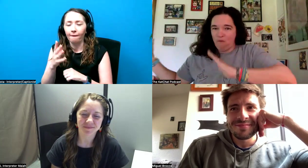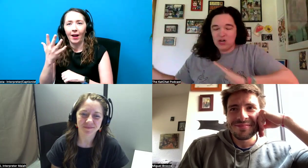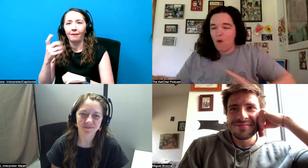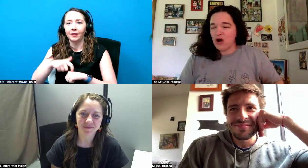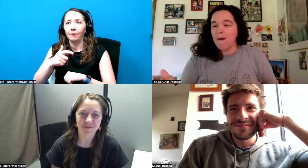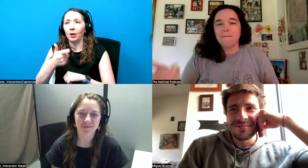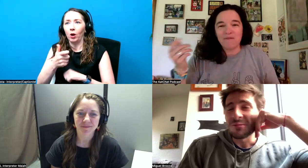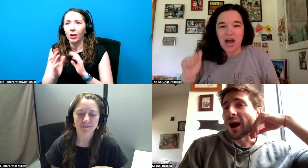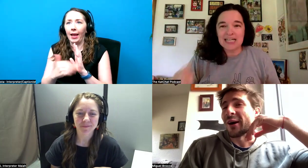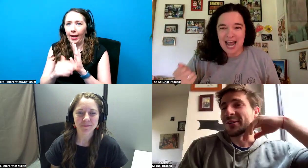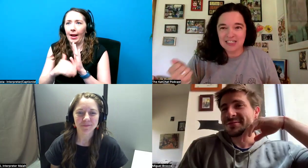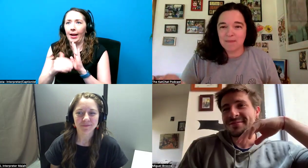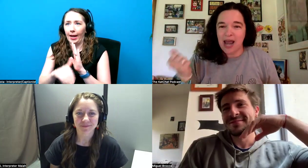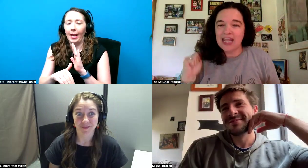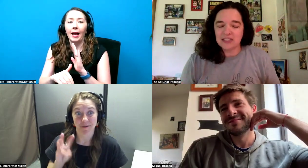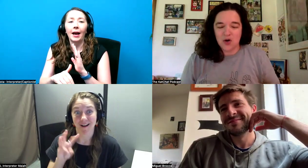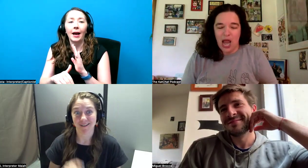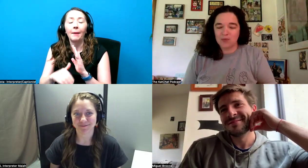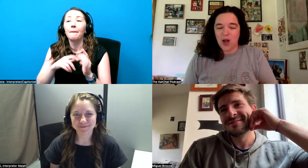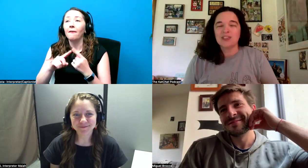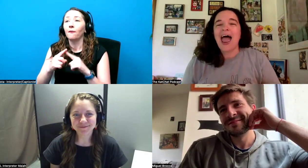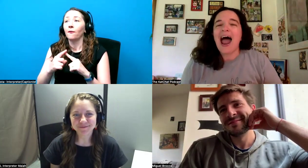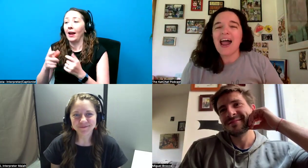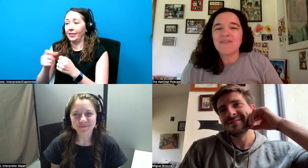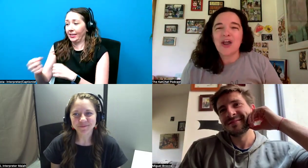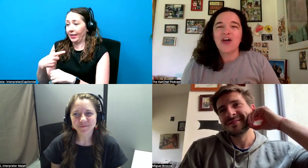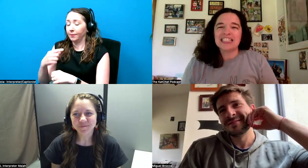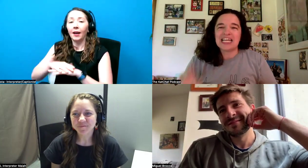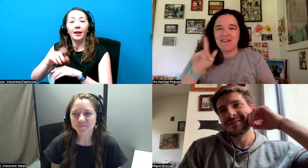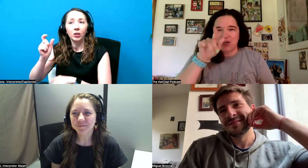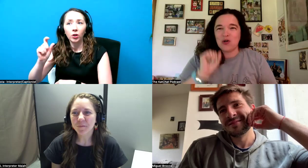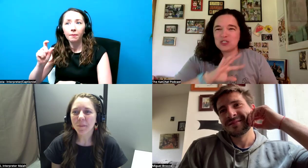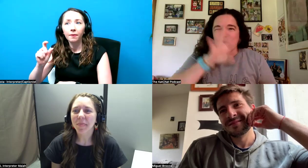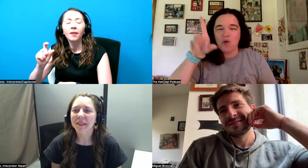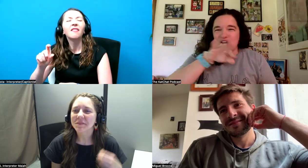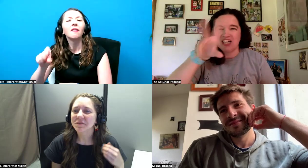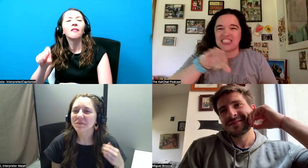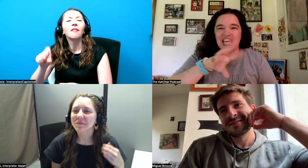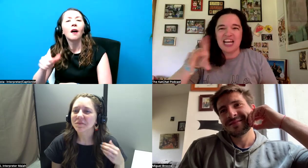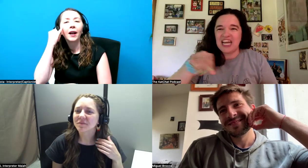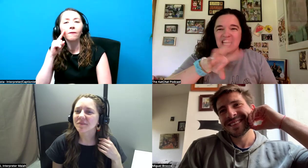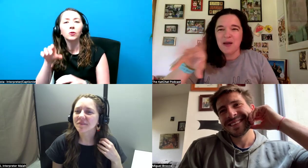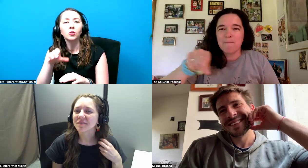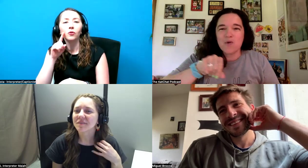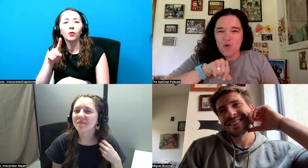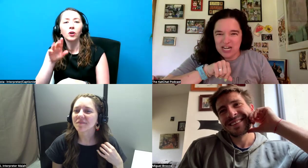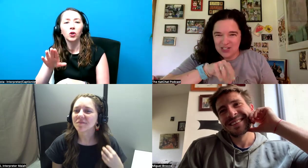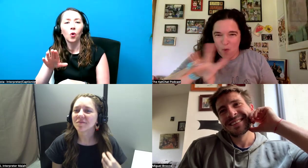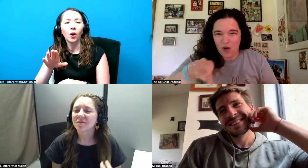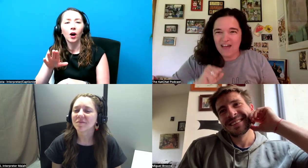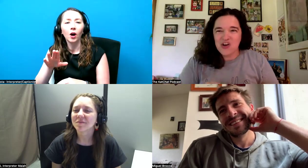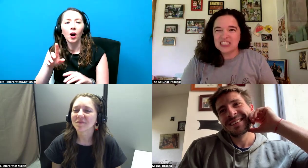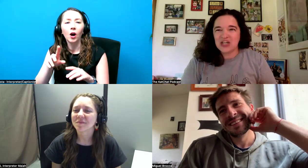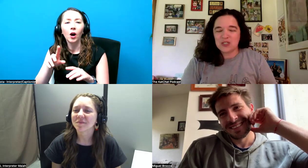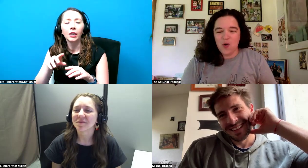watched it over and over. My friend wow. texted me on Instagram. She goes, I have another idea for you to do your silly movies